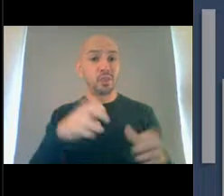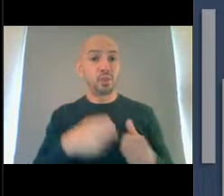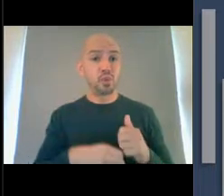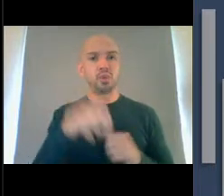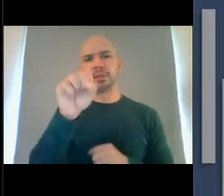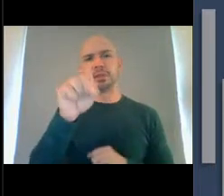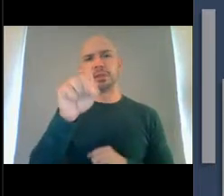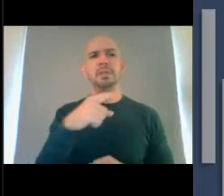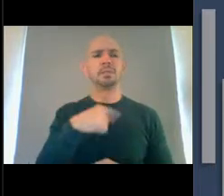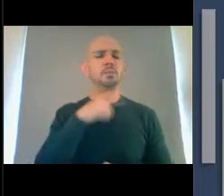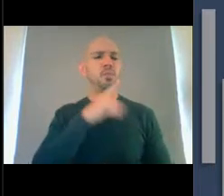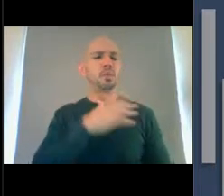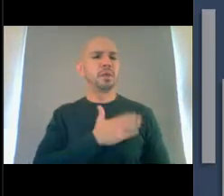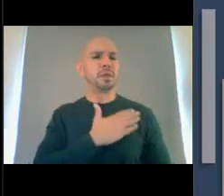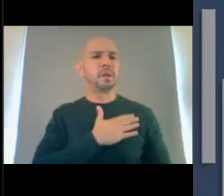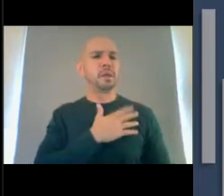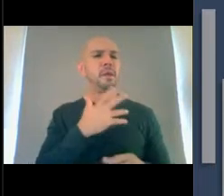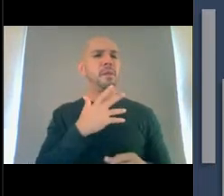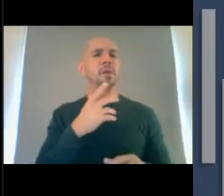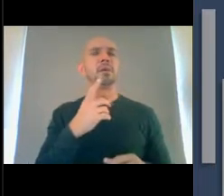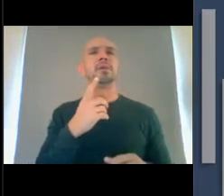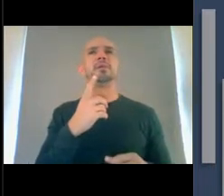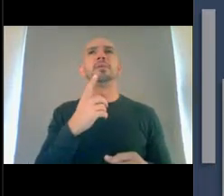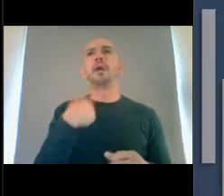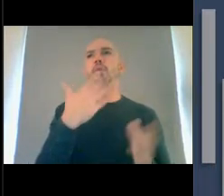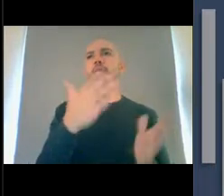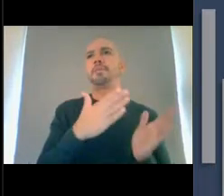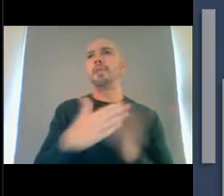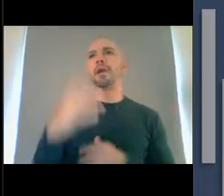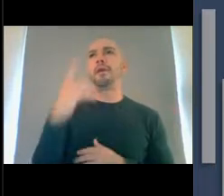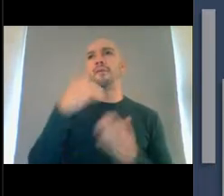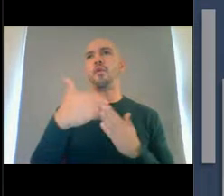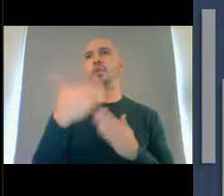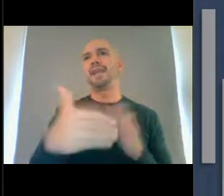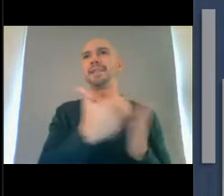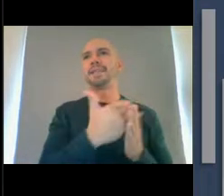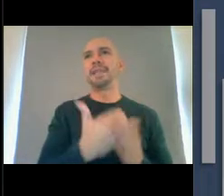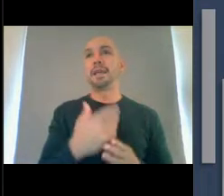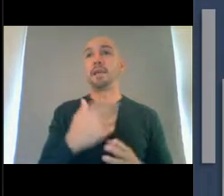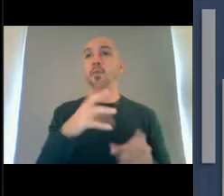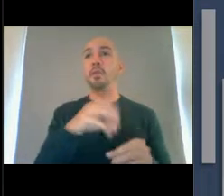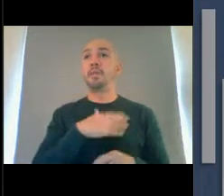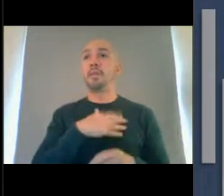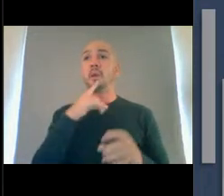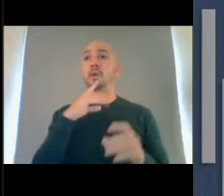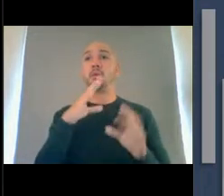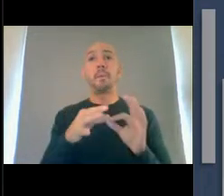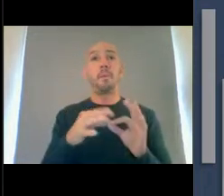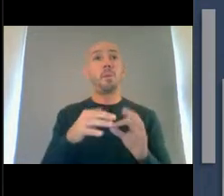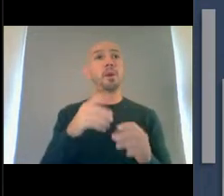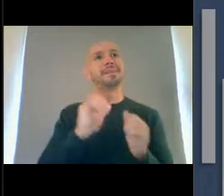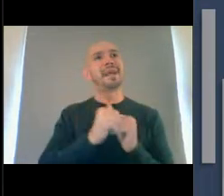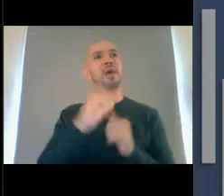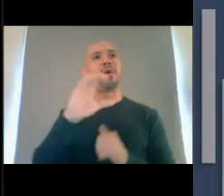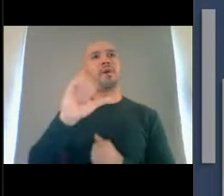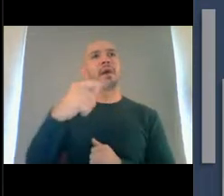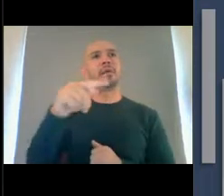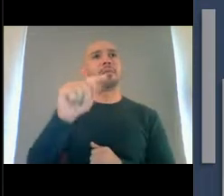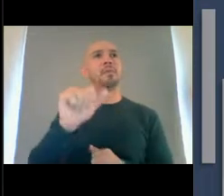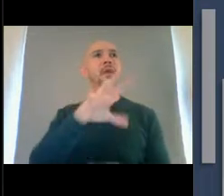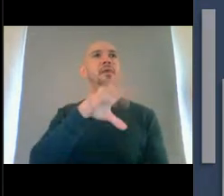and actually i was planning as part of the next item in my remarks to discuss how capco was considered within the local partnership competitive